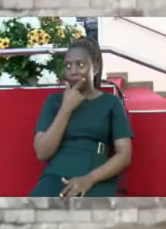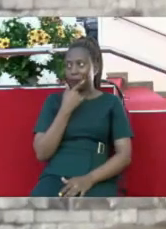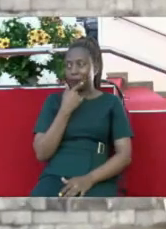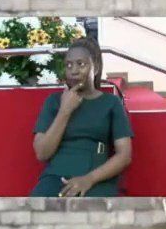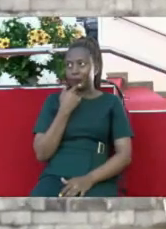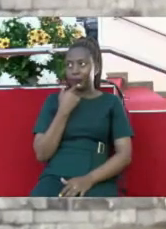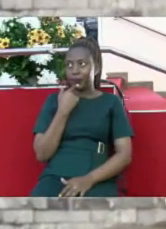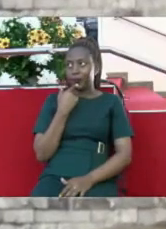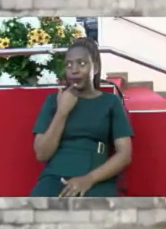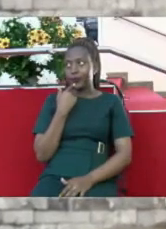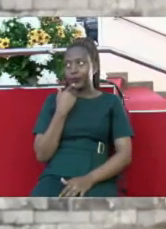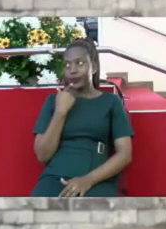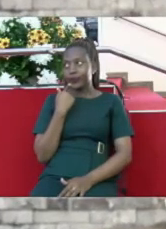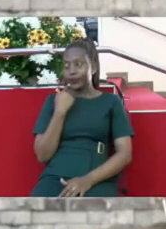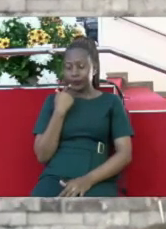kusamehewa.